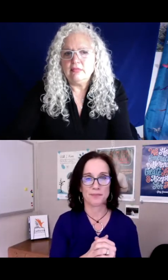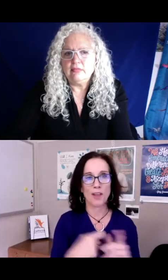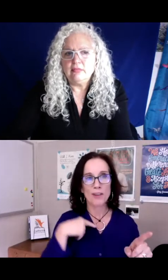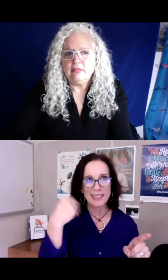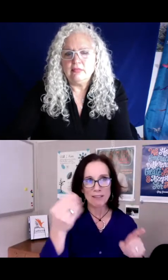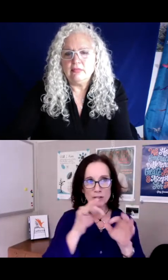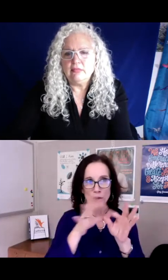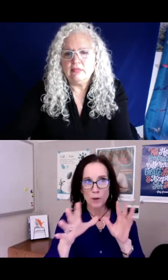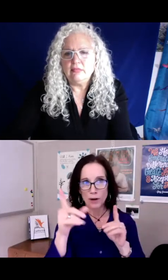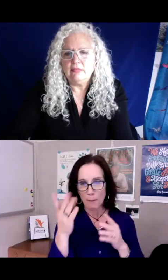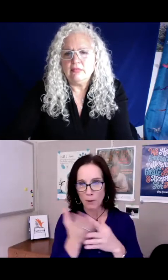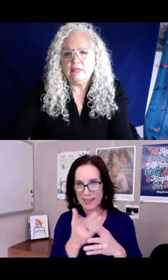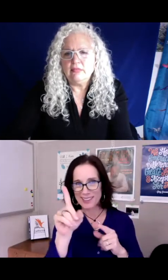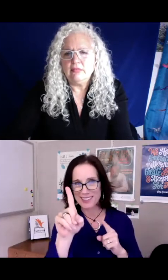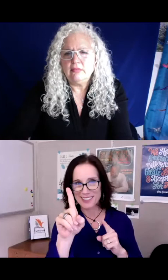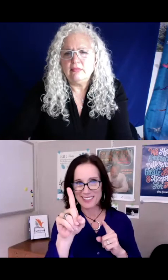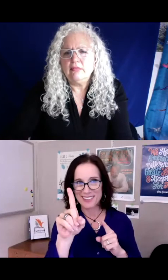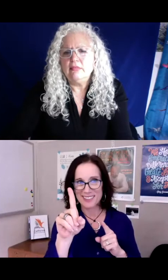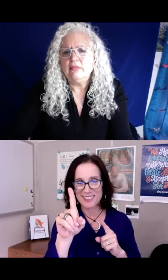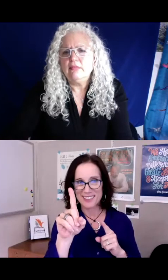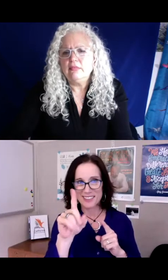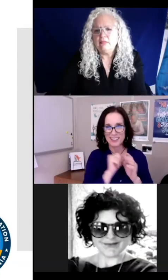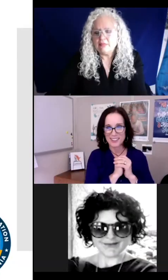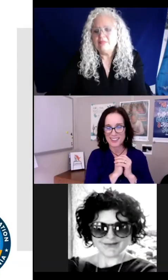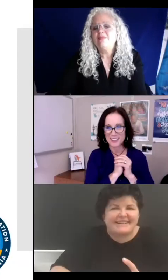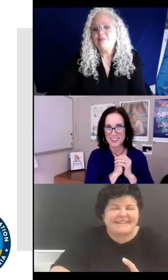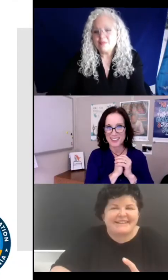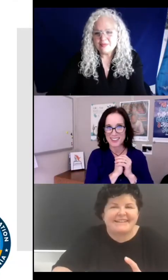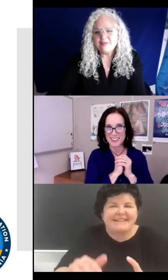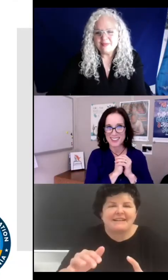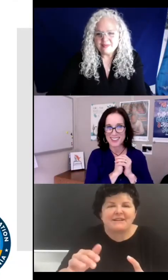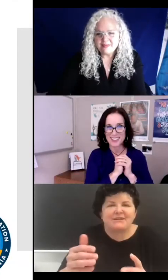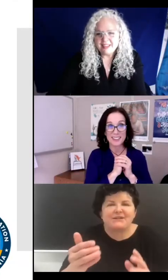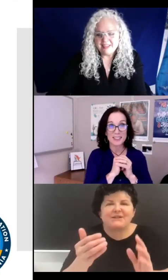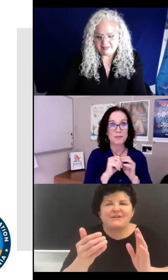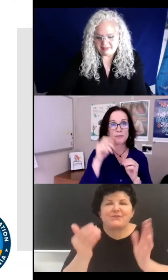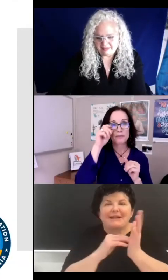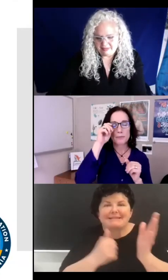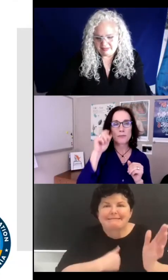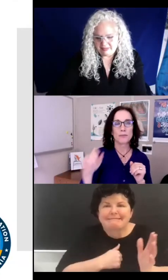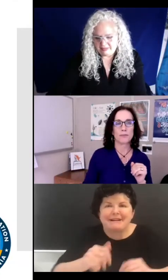sorry, 1 second. I'm going to give the interpreter just a second.